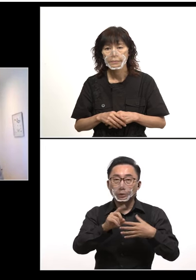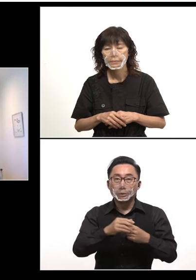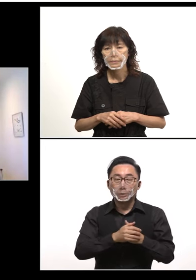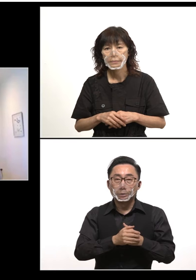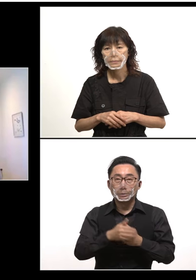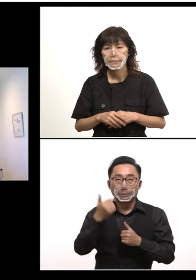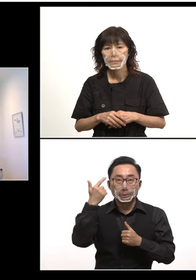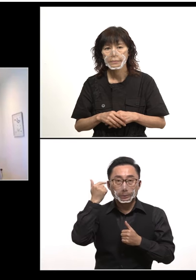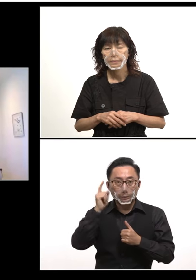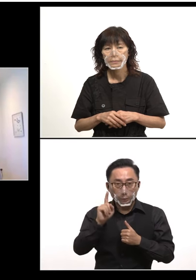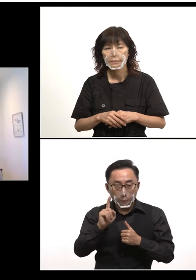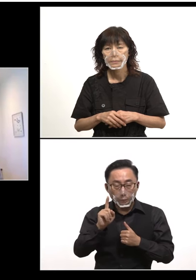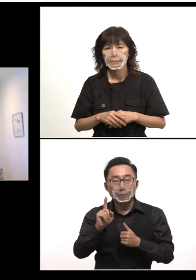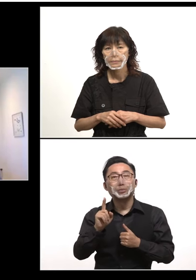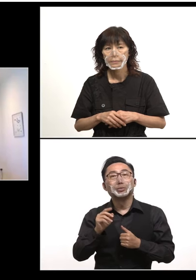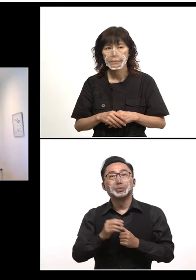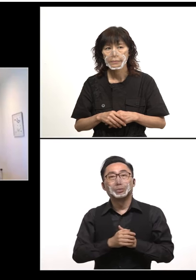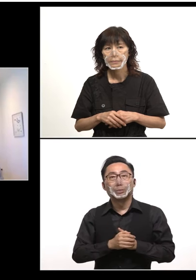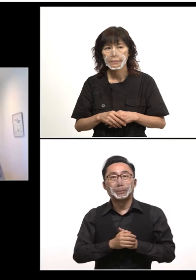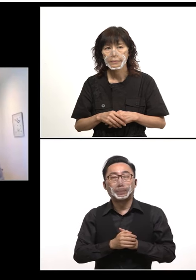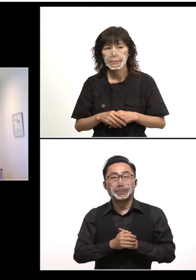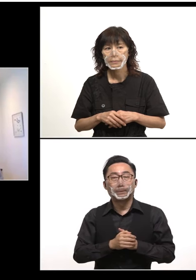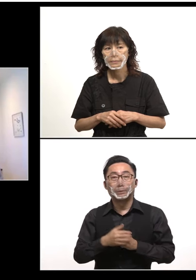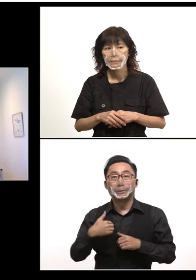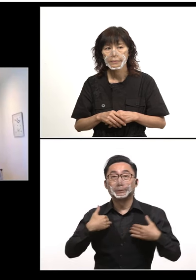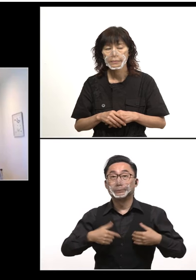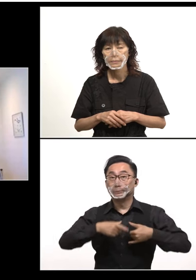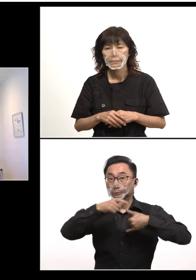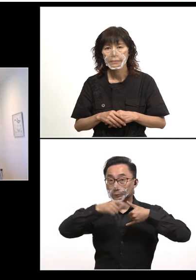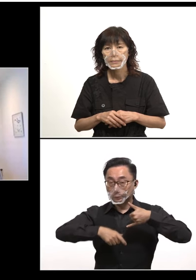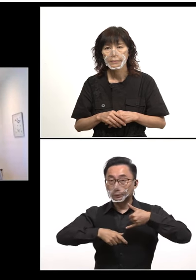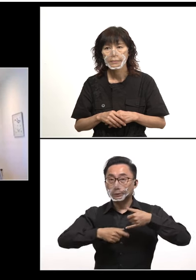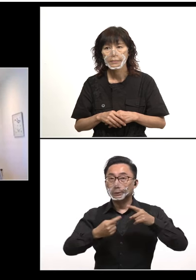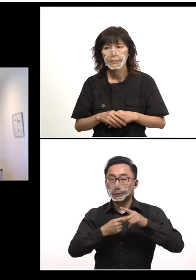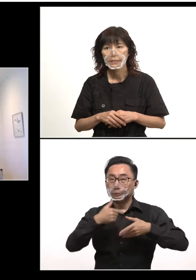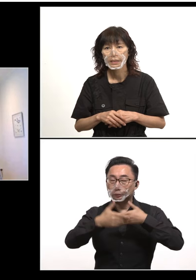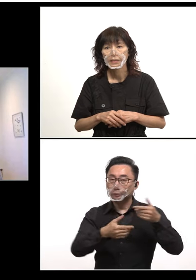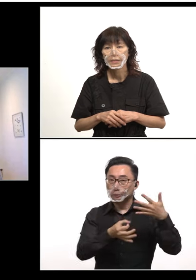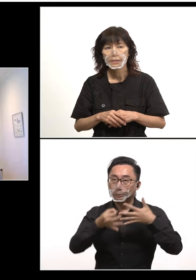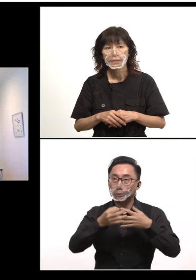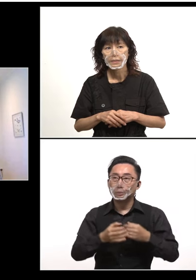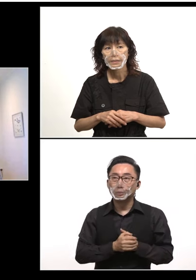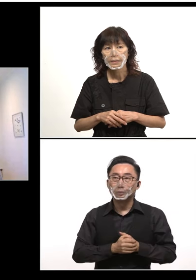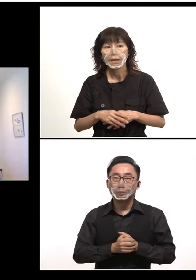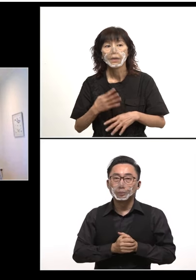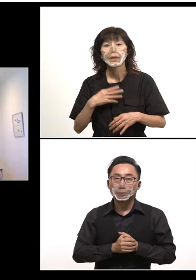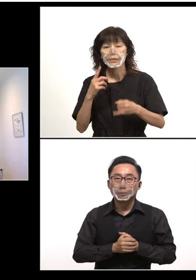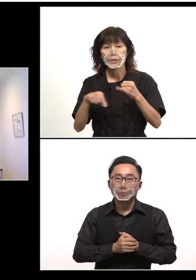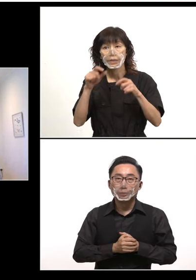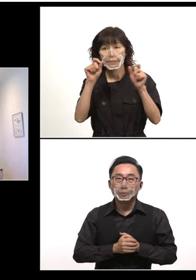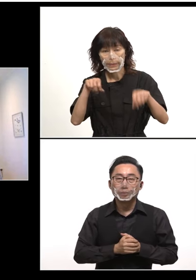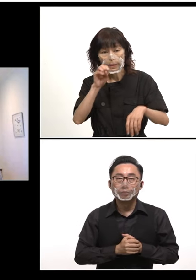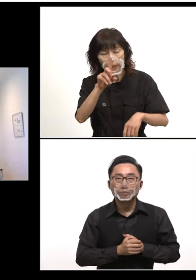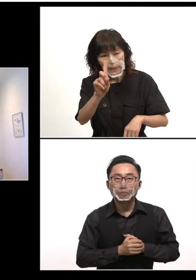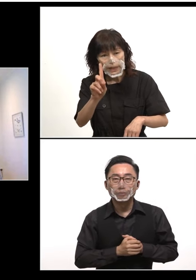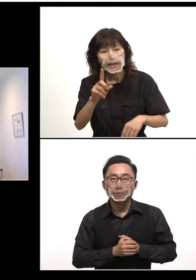us as a people as we move forward. Thanks. Now, for the final question for this section, what is the planning